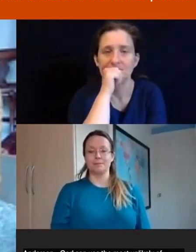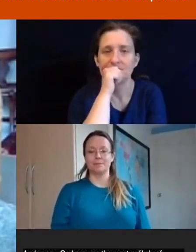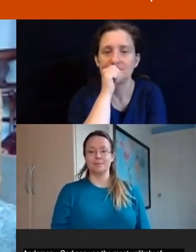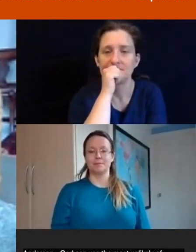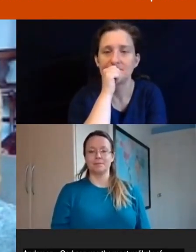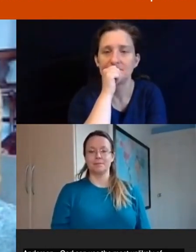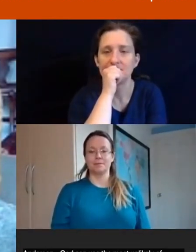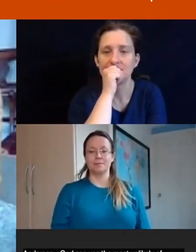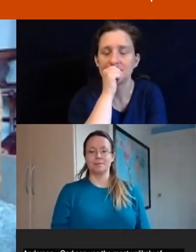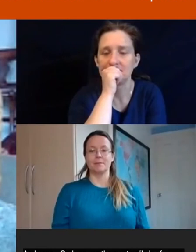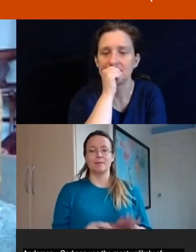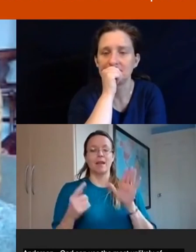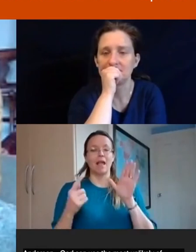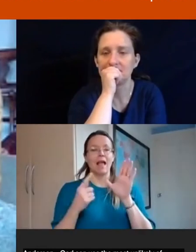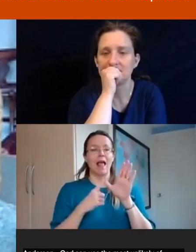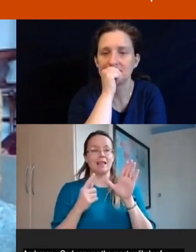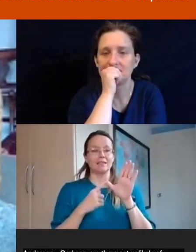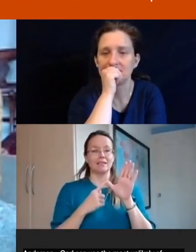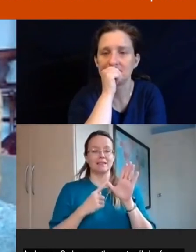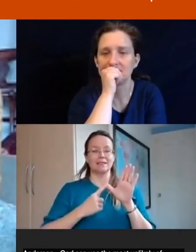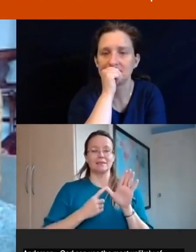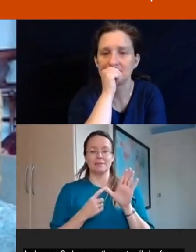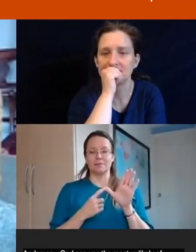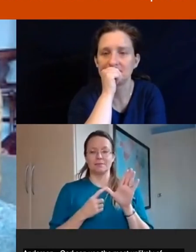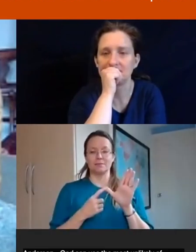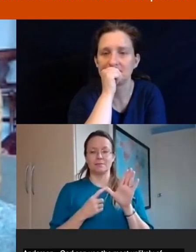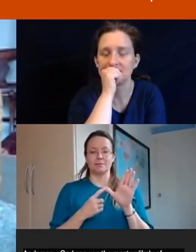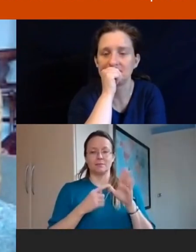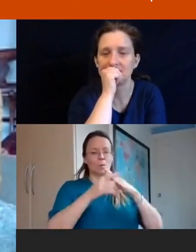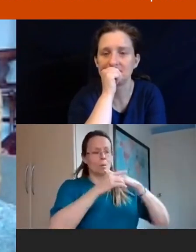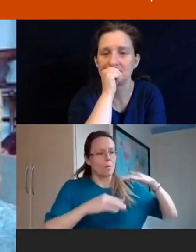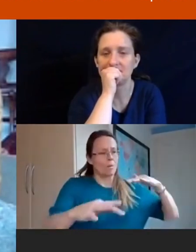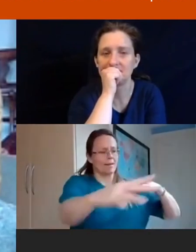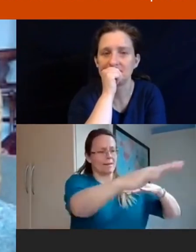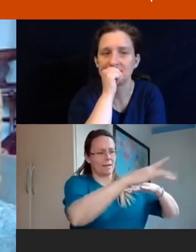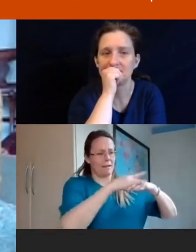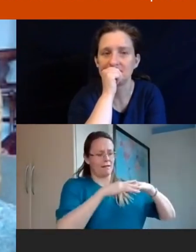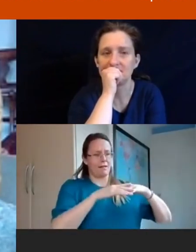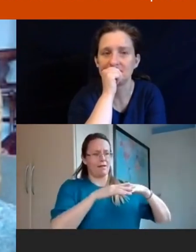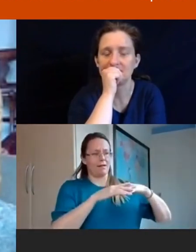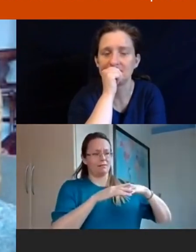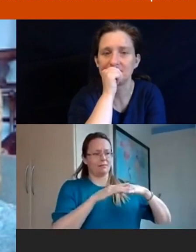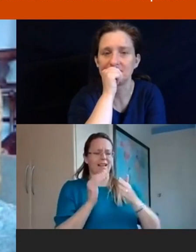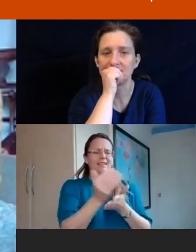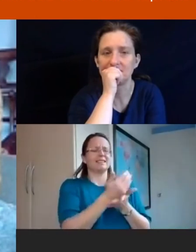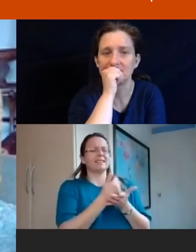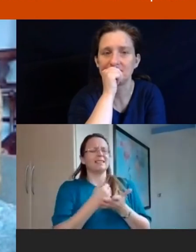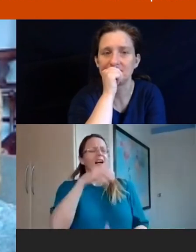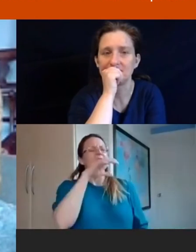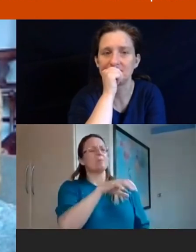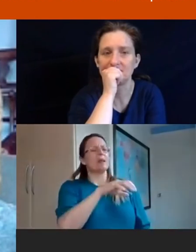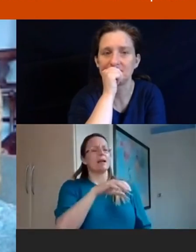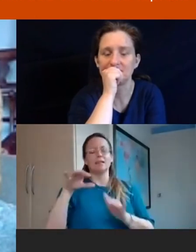Alice, I wonder whether being in the wilderness is a safe place, away from the challenges of